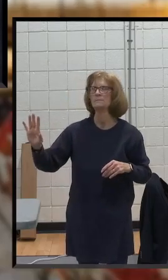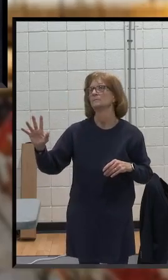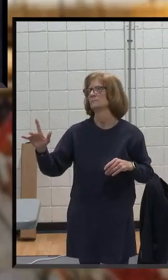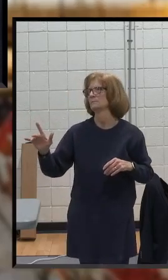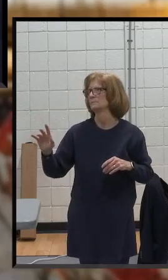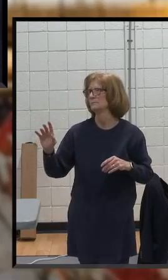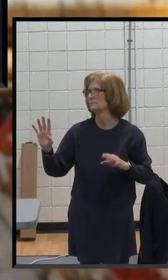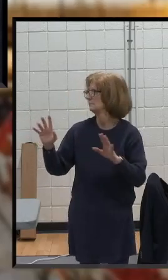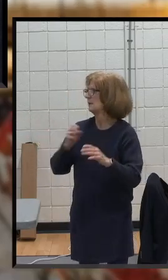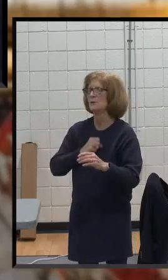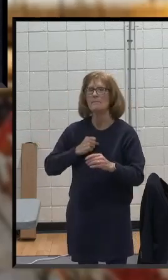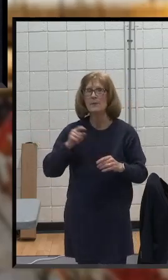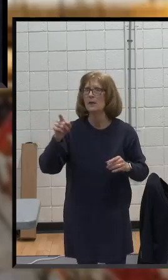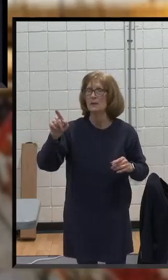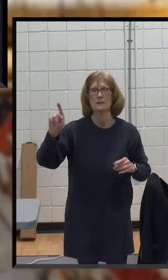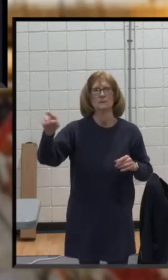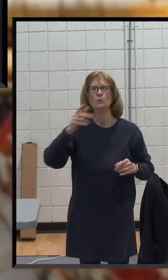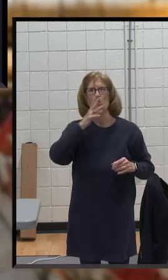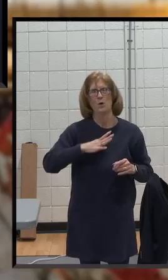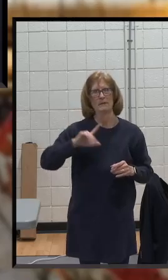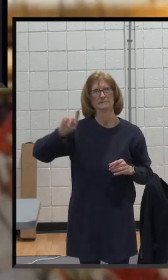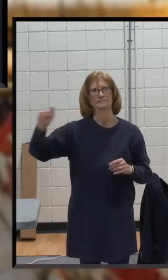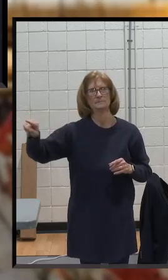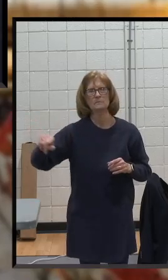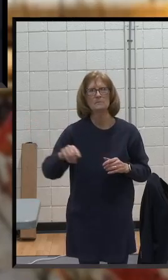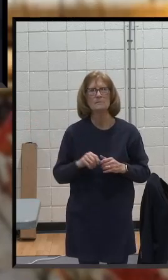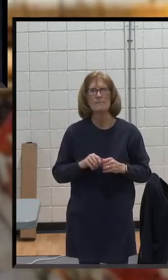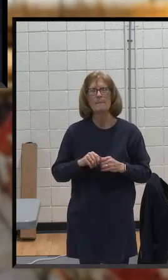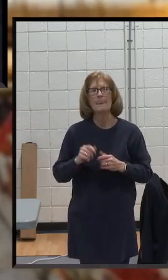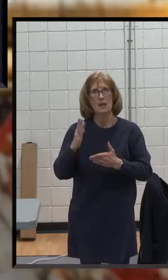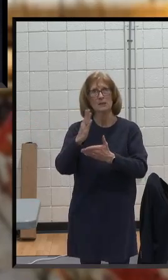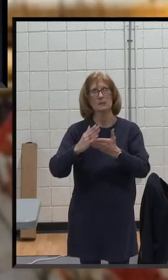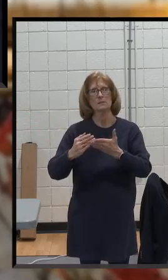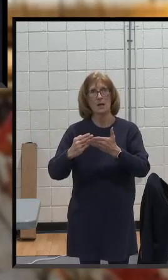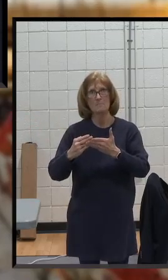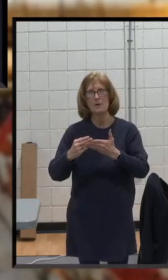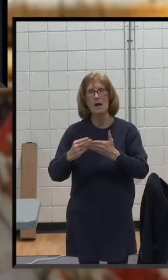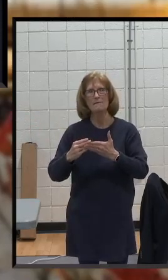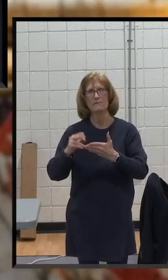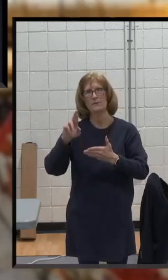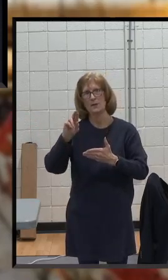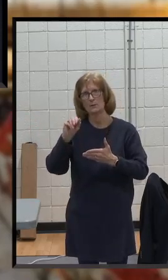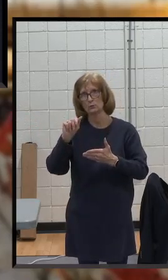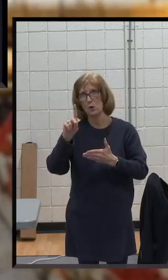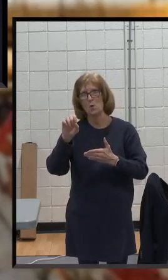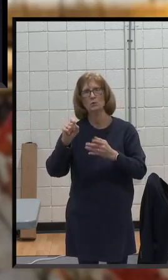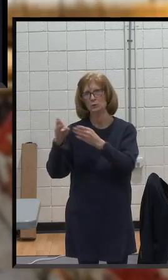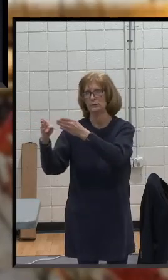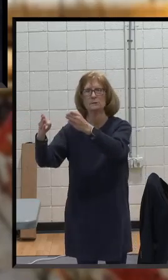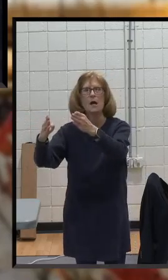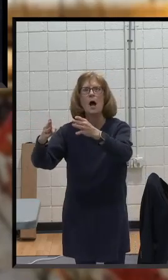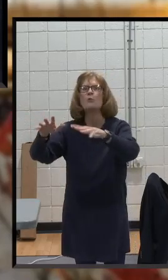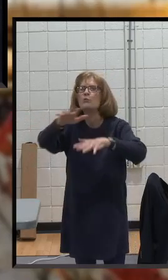sorry, the comment is about the condition of some of the roads on